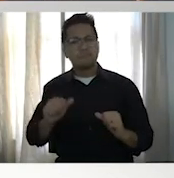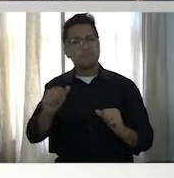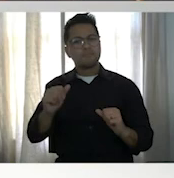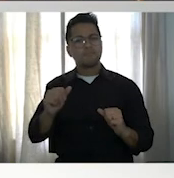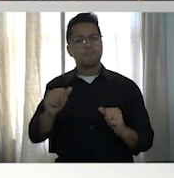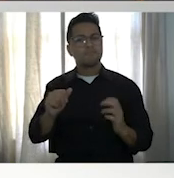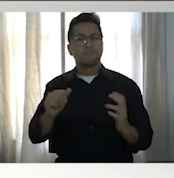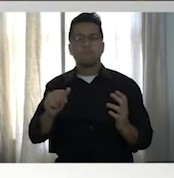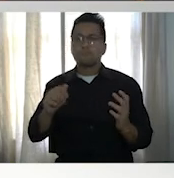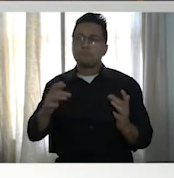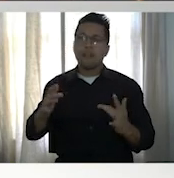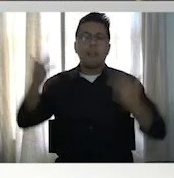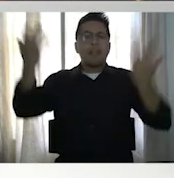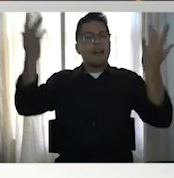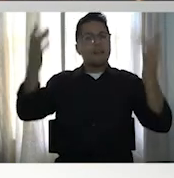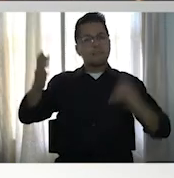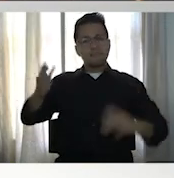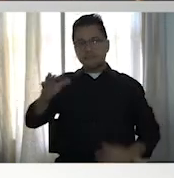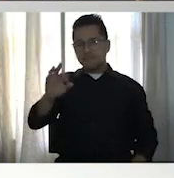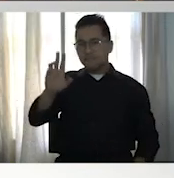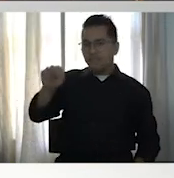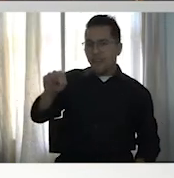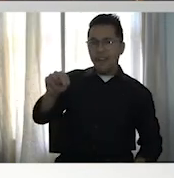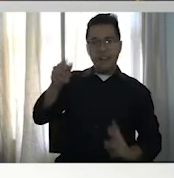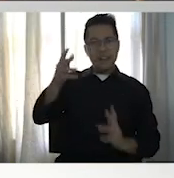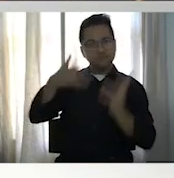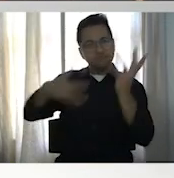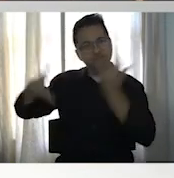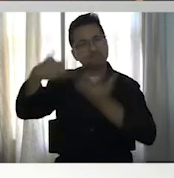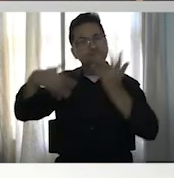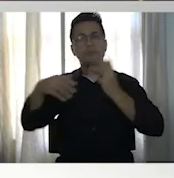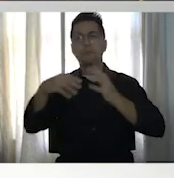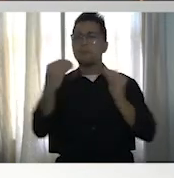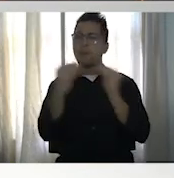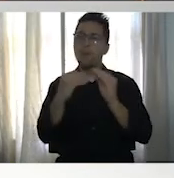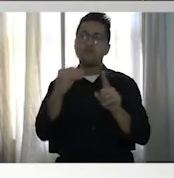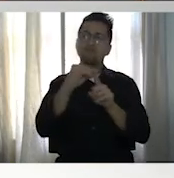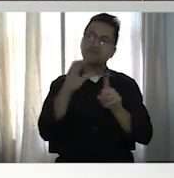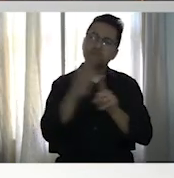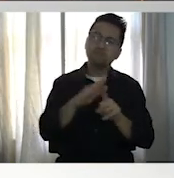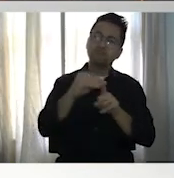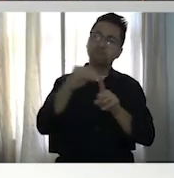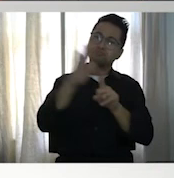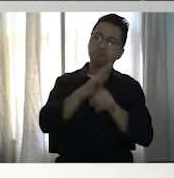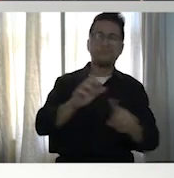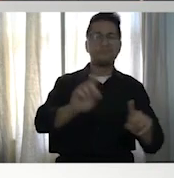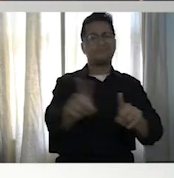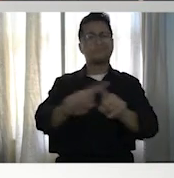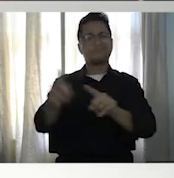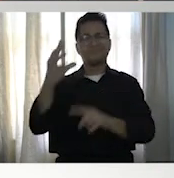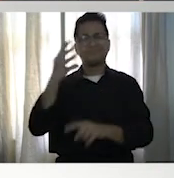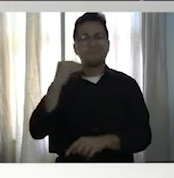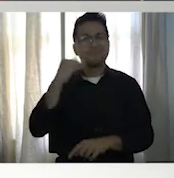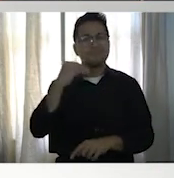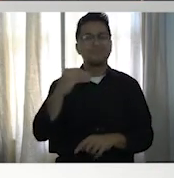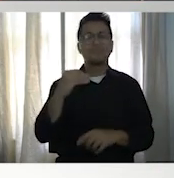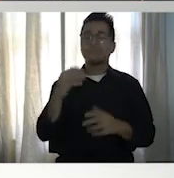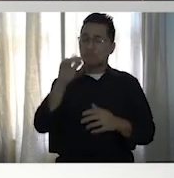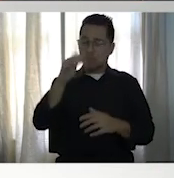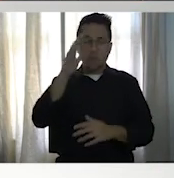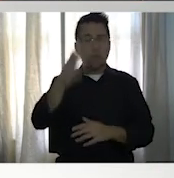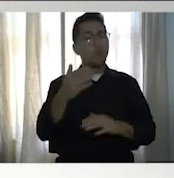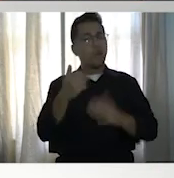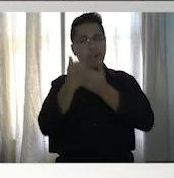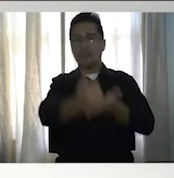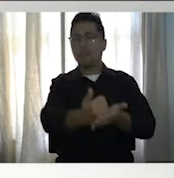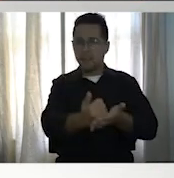light, have fun socially, expose your child to a lot of experiences. That is going to make a